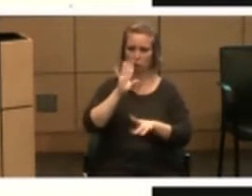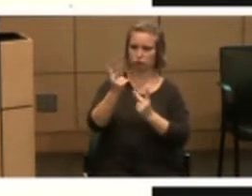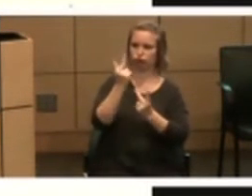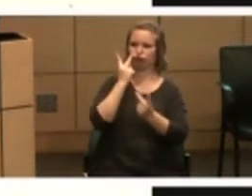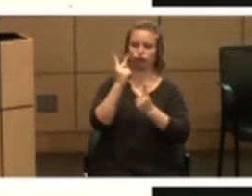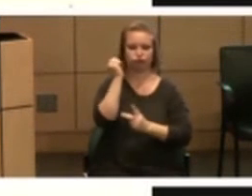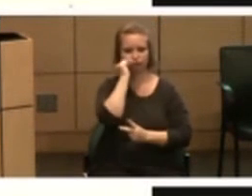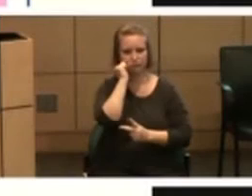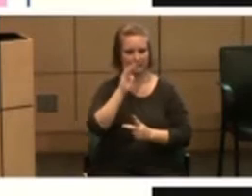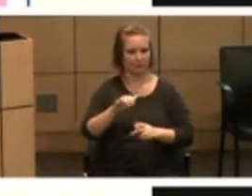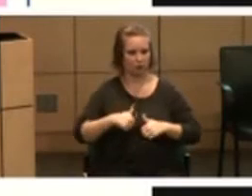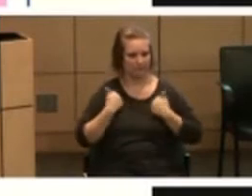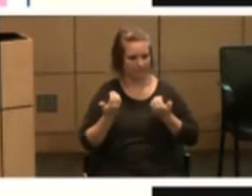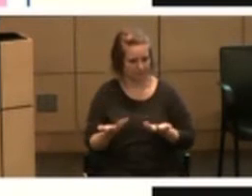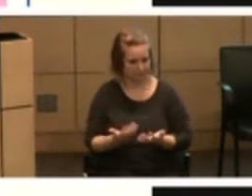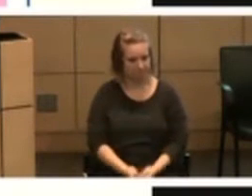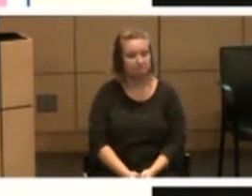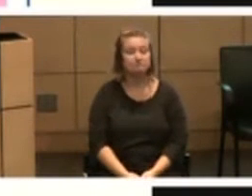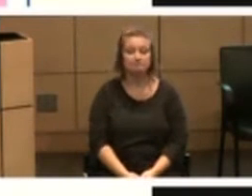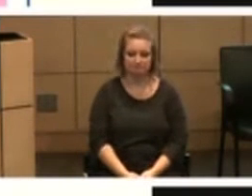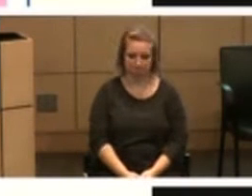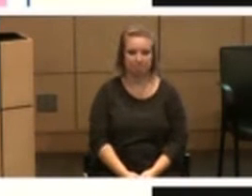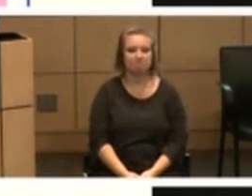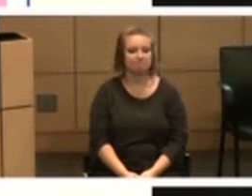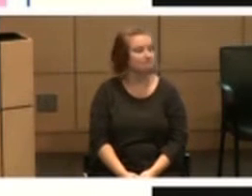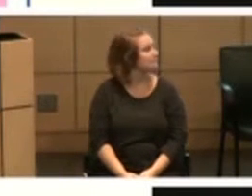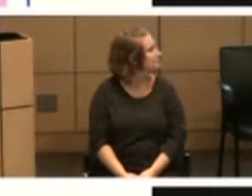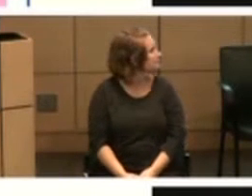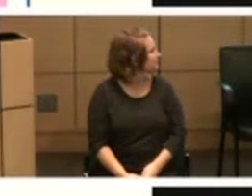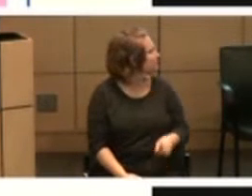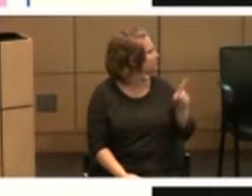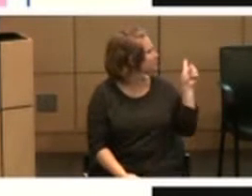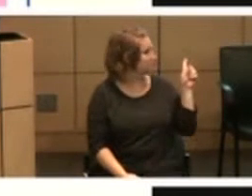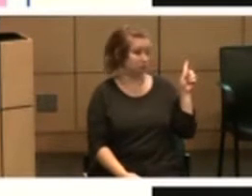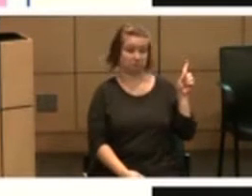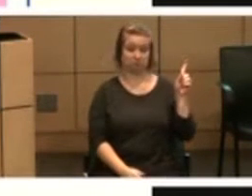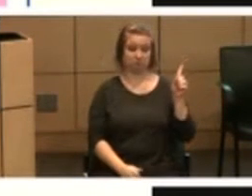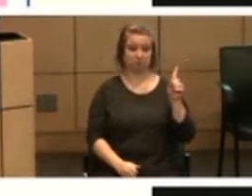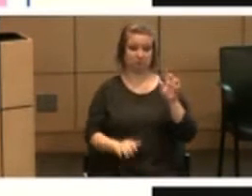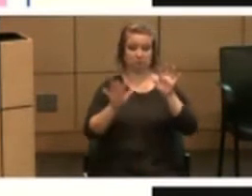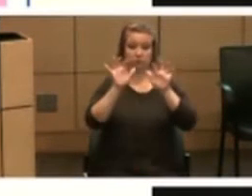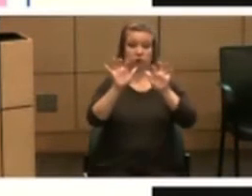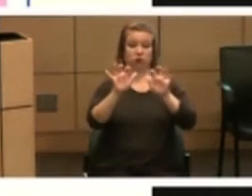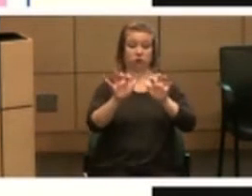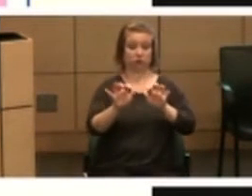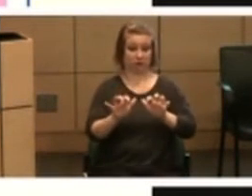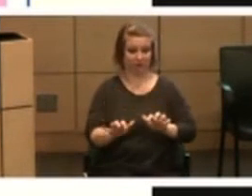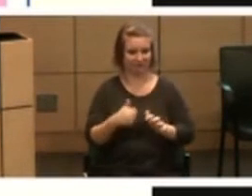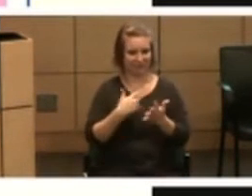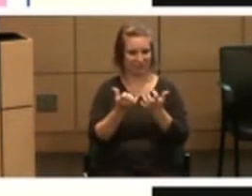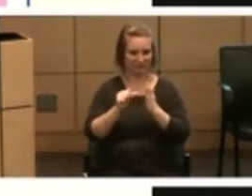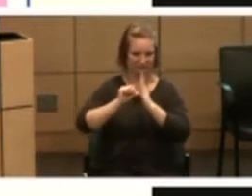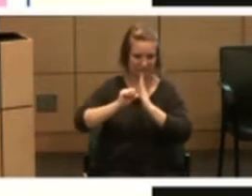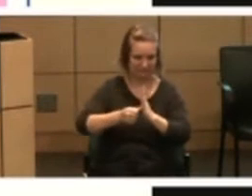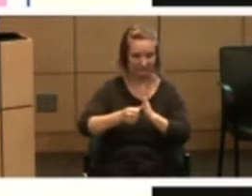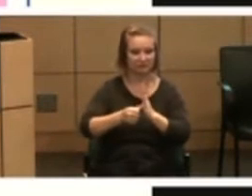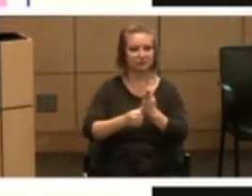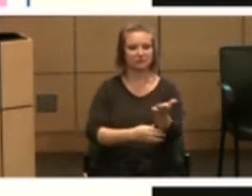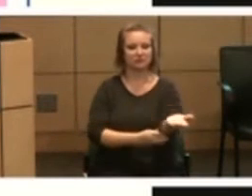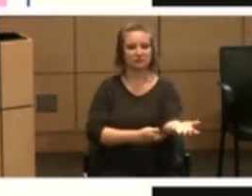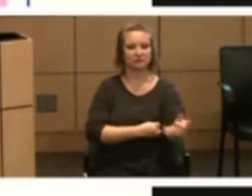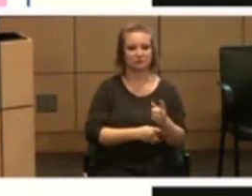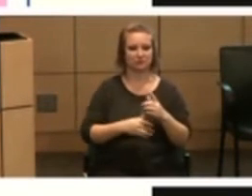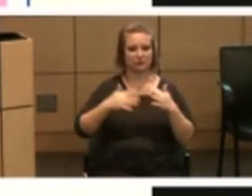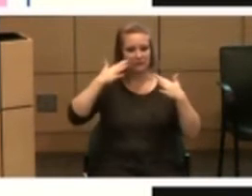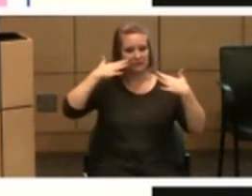lives. Okay. All right, this busy slide, really to impress the point that multiple sources of sound are